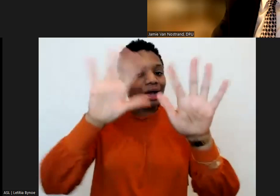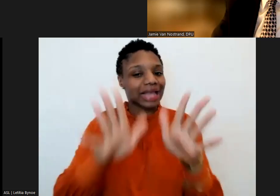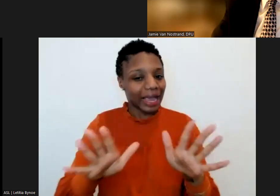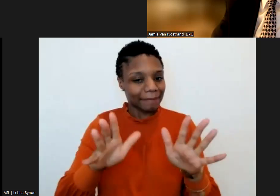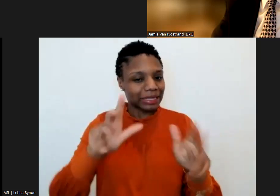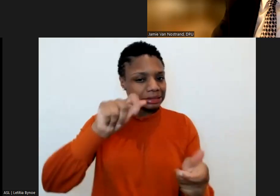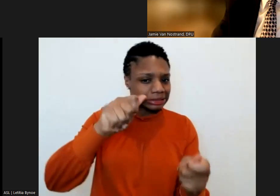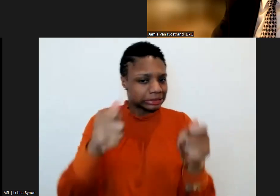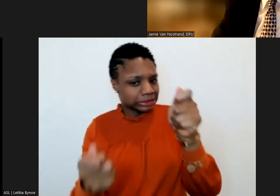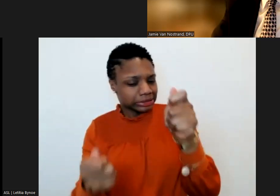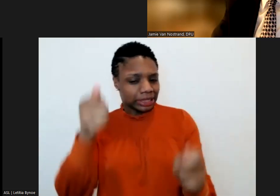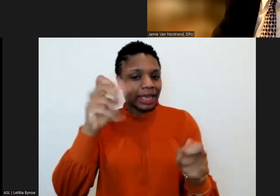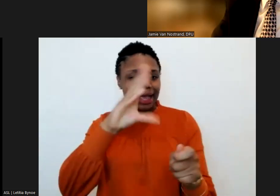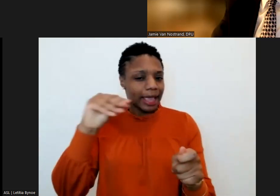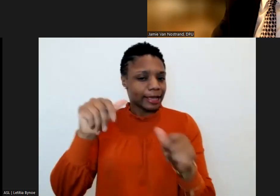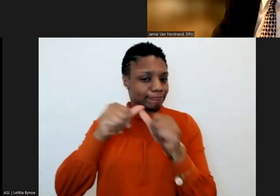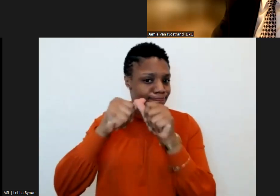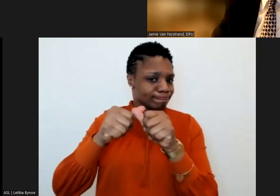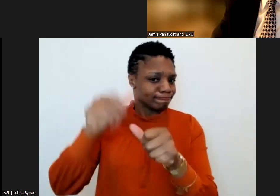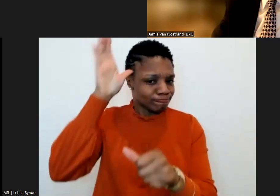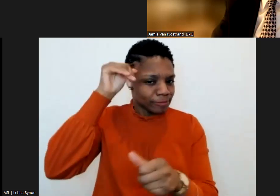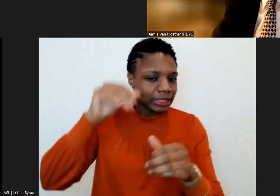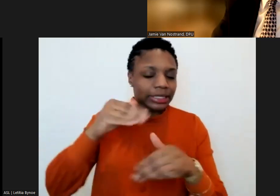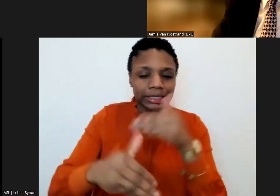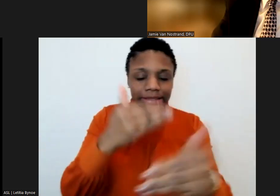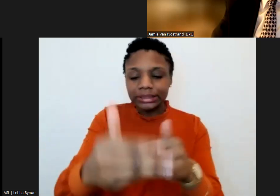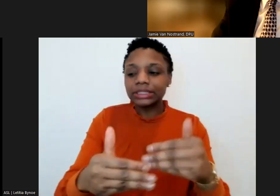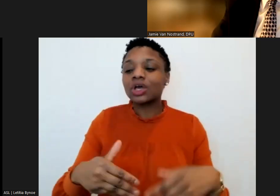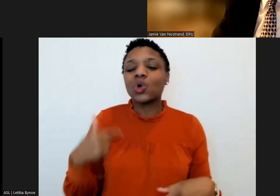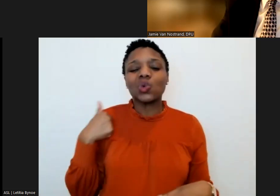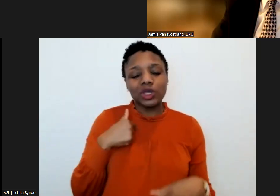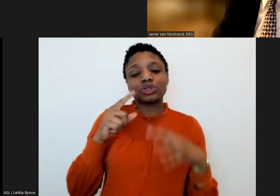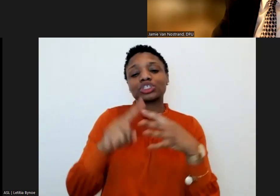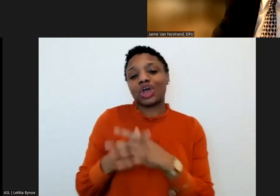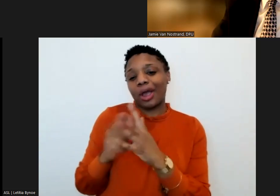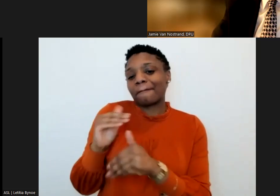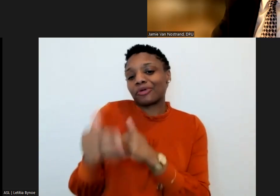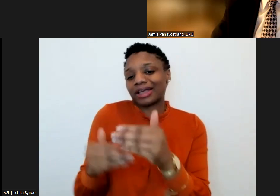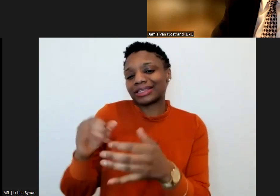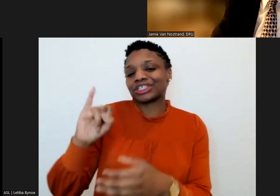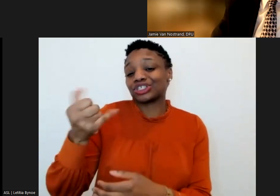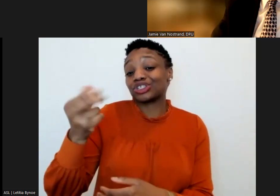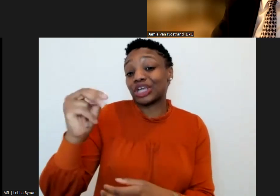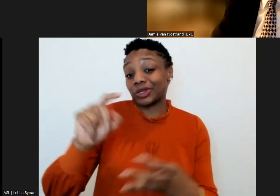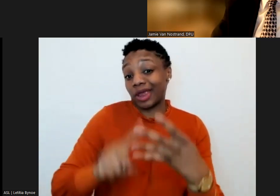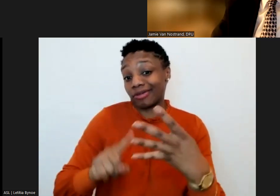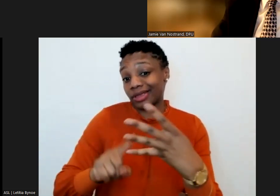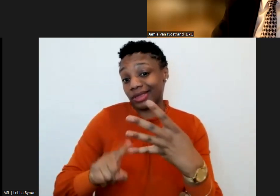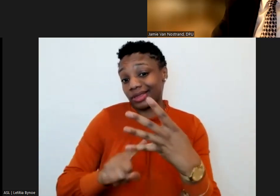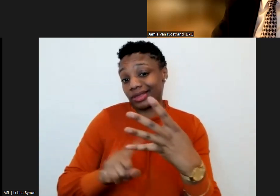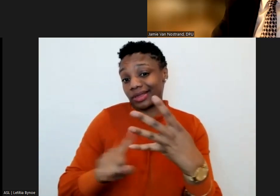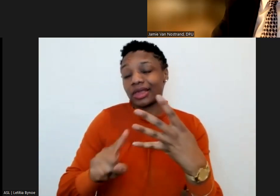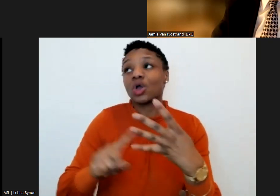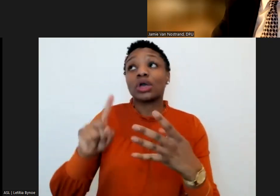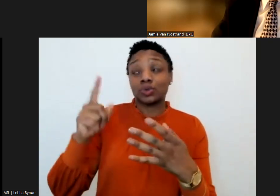and adaptation. So we will be starting a proceeding at the end of January once we receive those documents from the